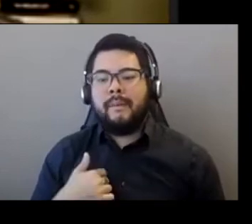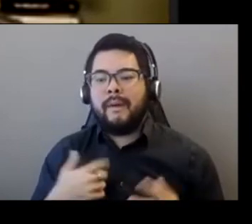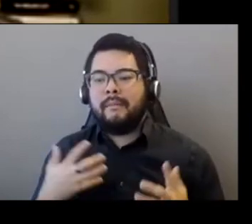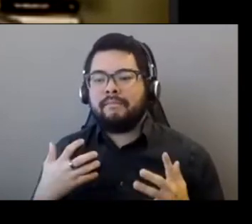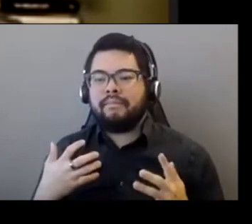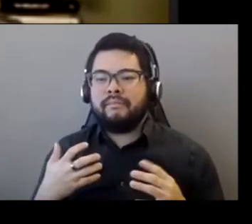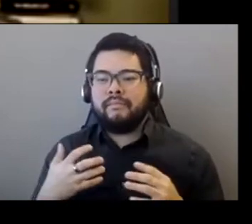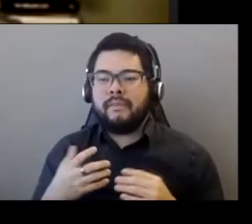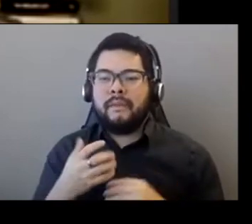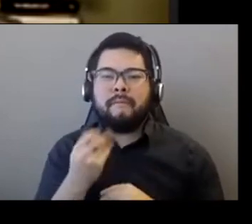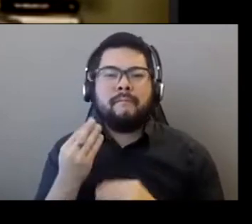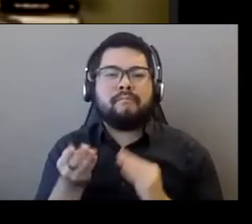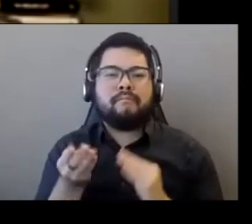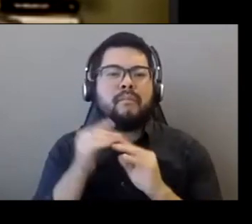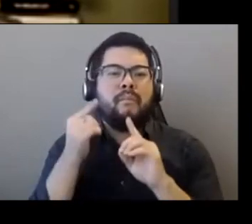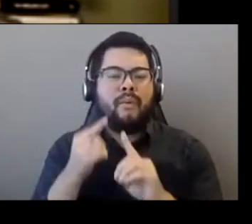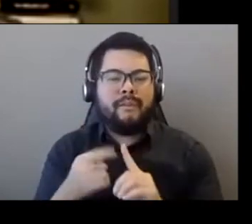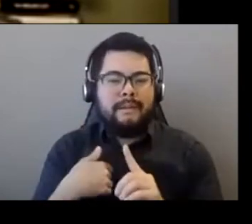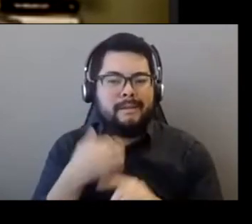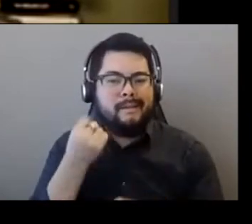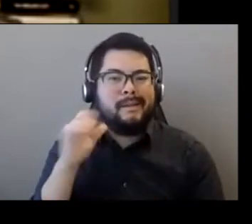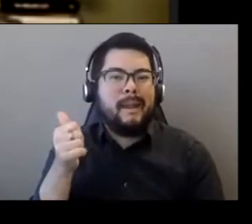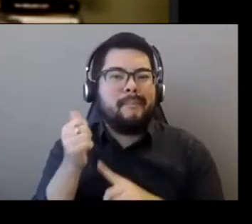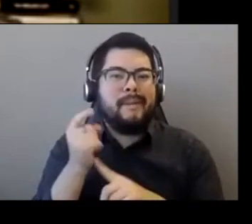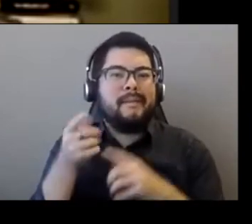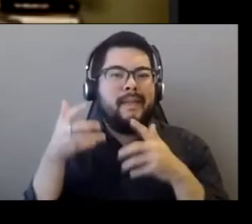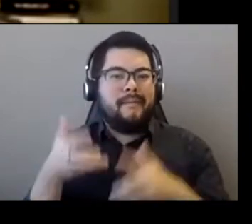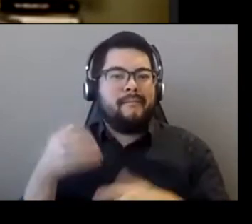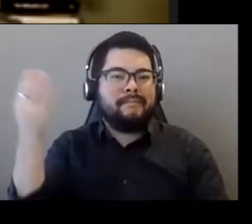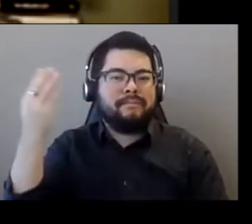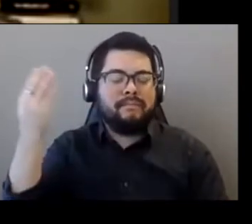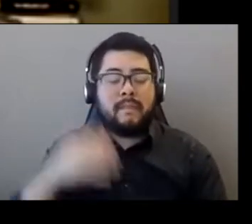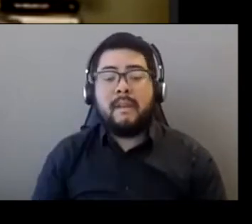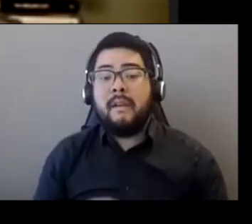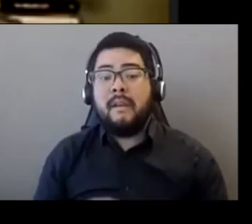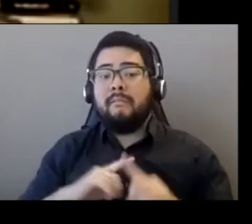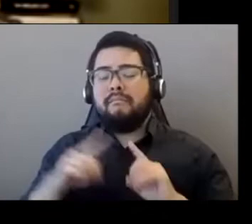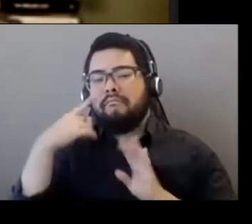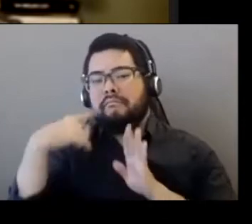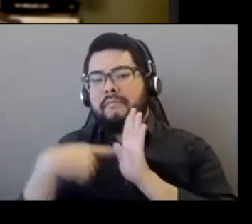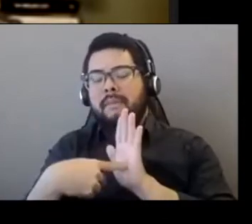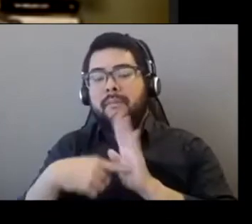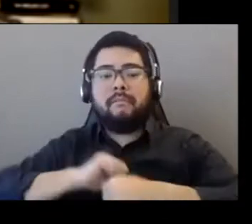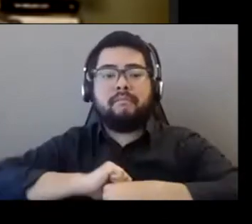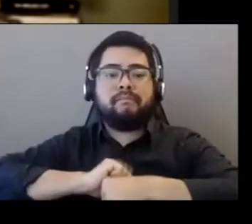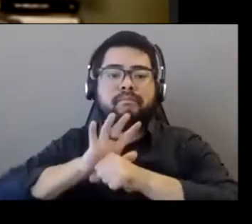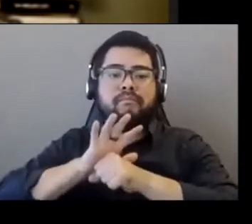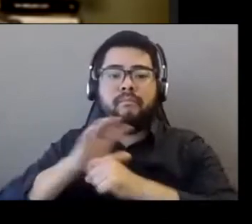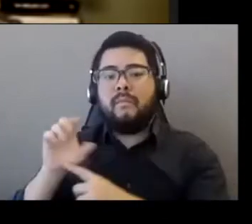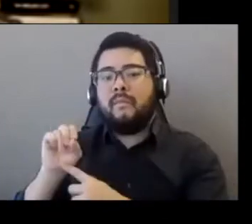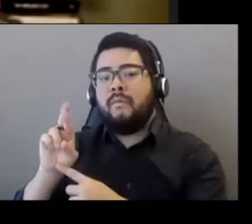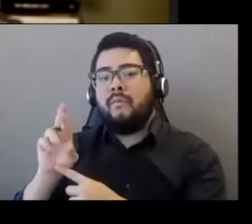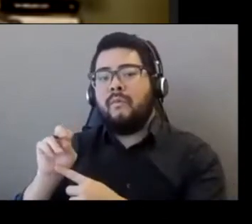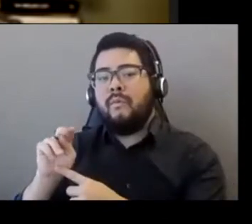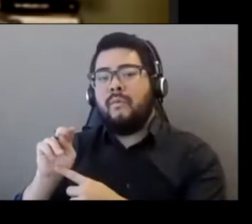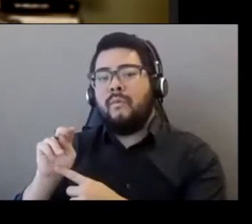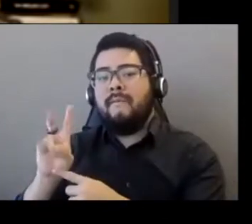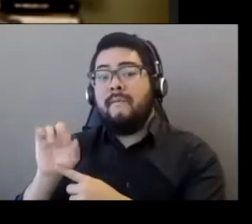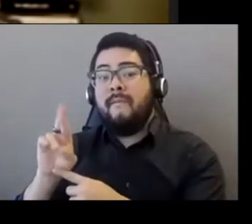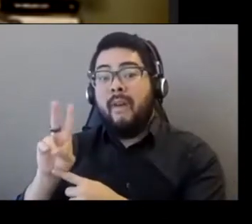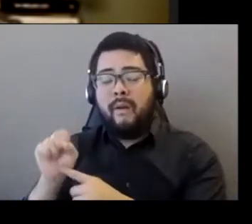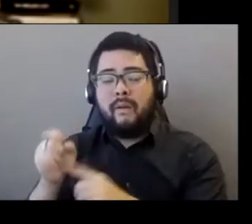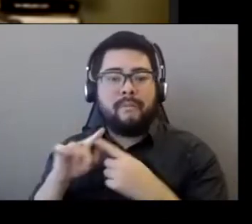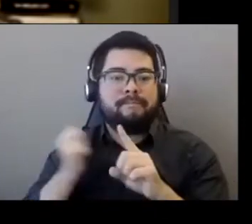to go. I just want to give you the example of what happened when the coronavirus hit for our research. And I hope this